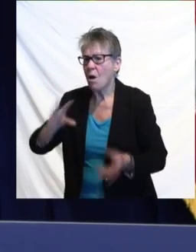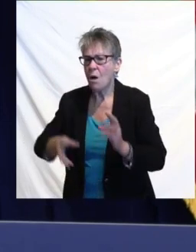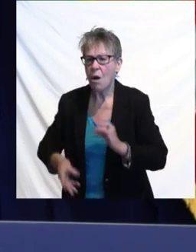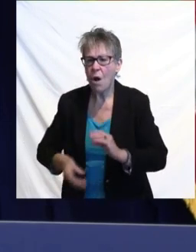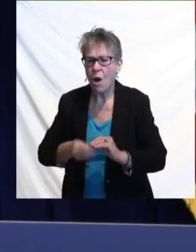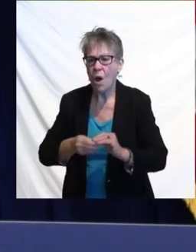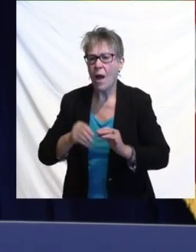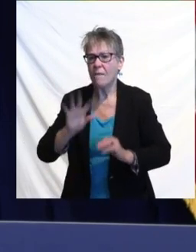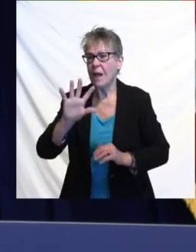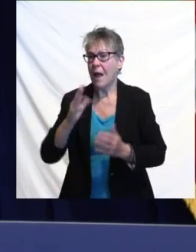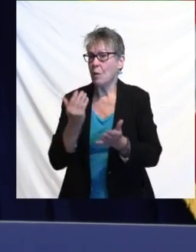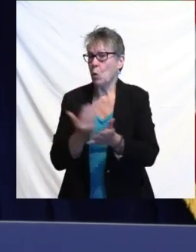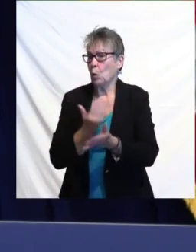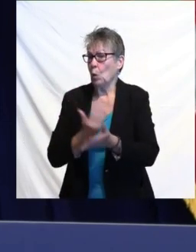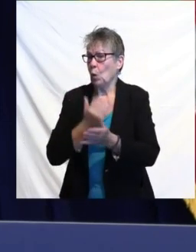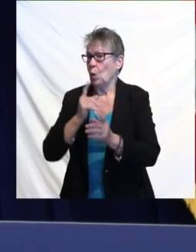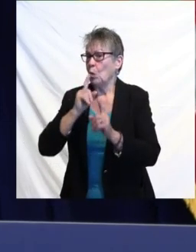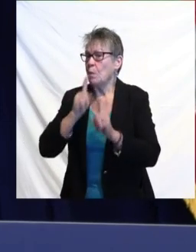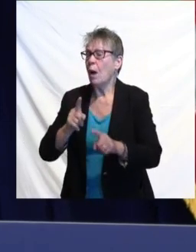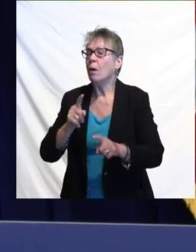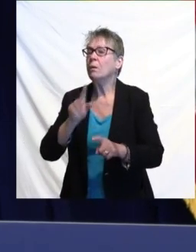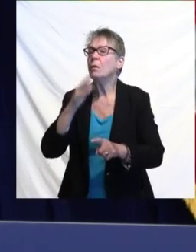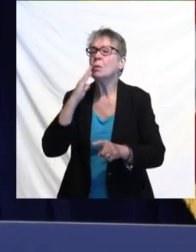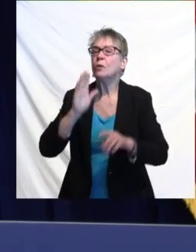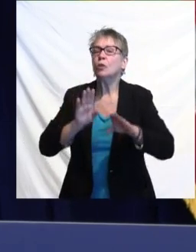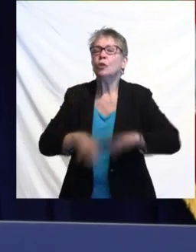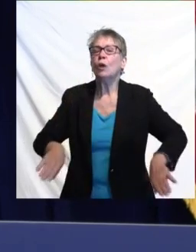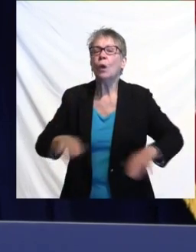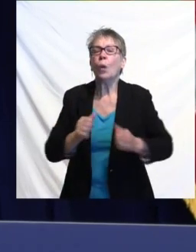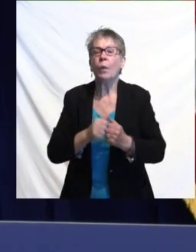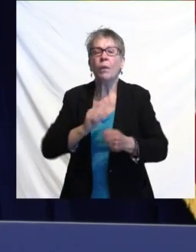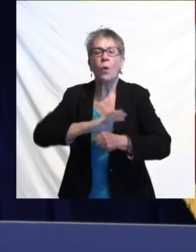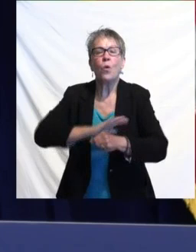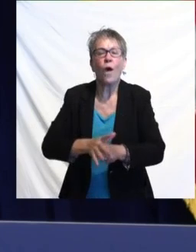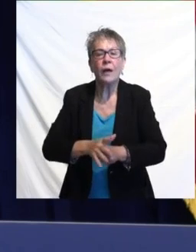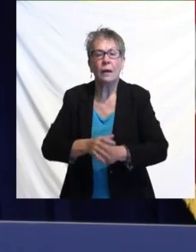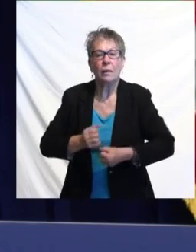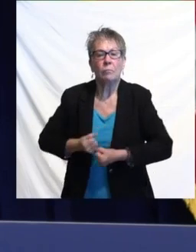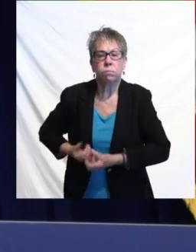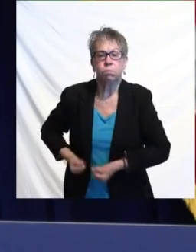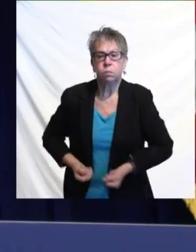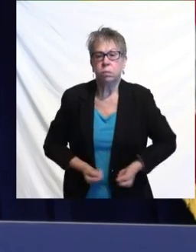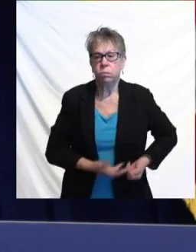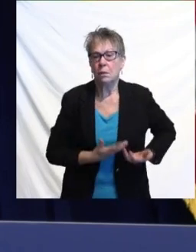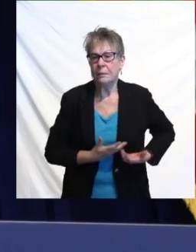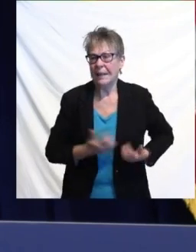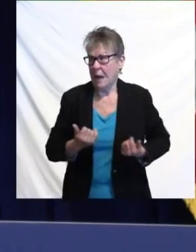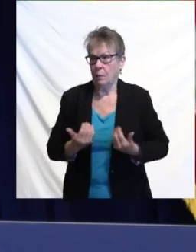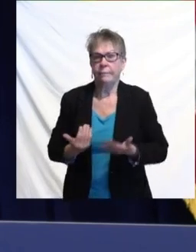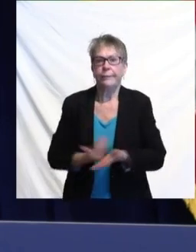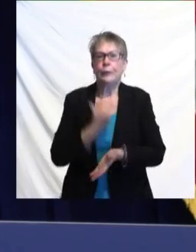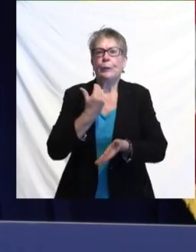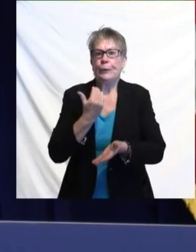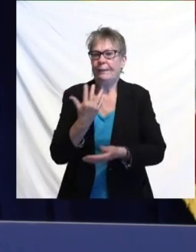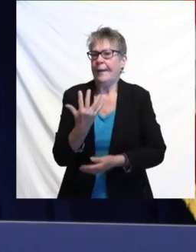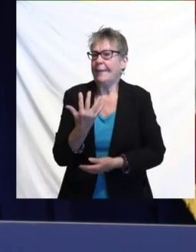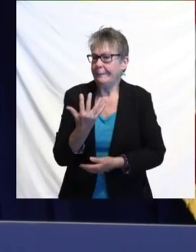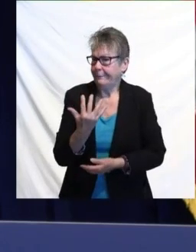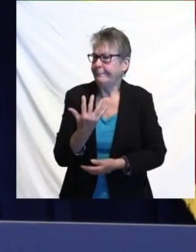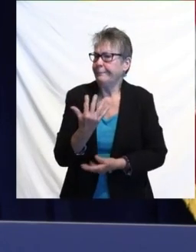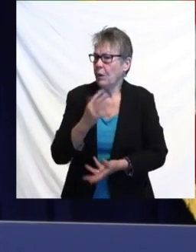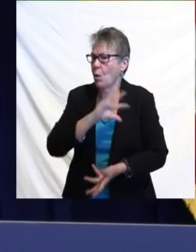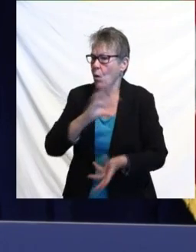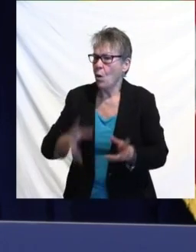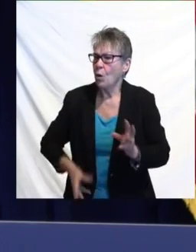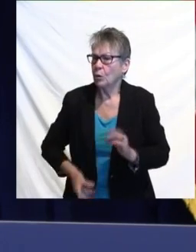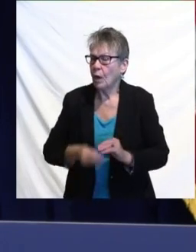of multisystem inflammatory syndrome in children since our last press conference. There are 141